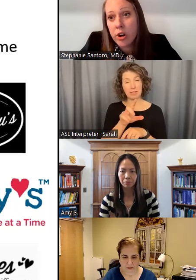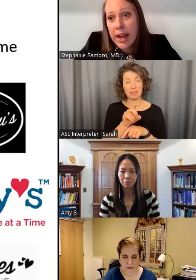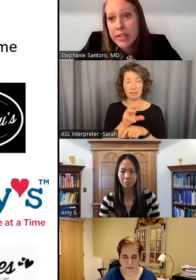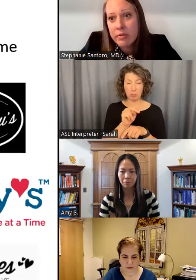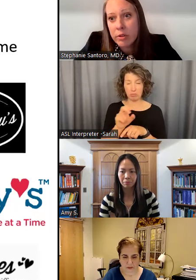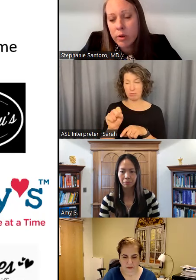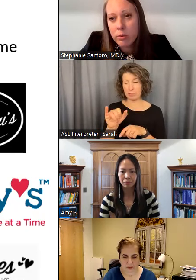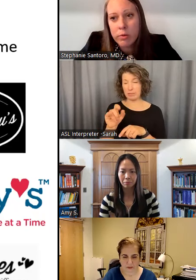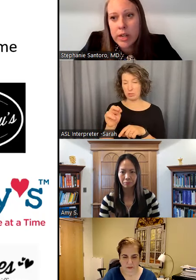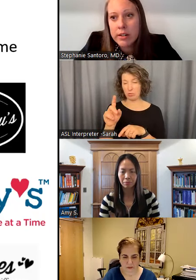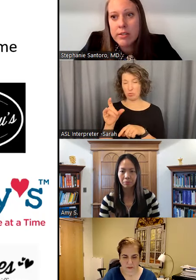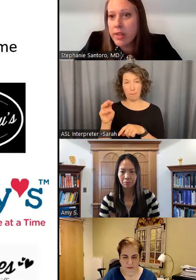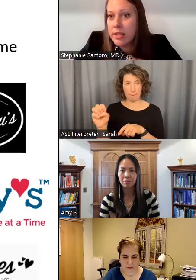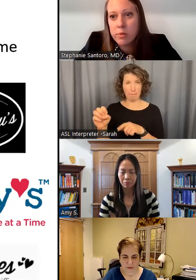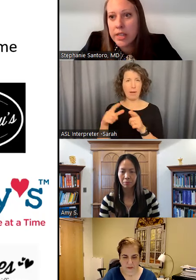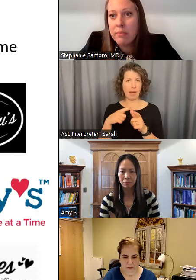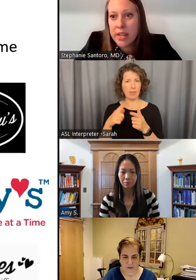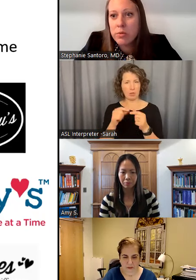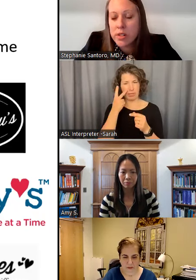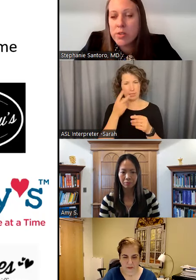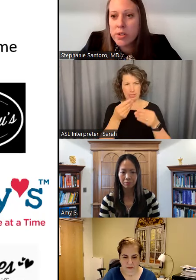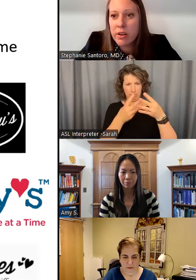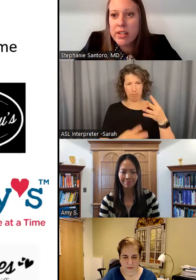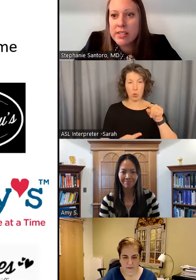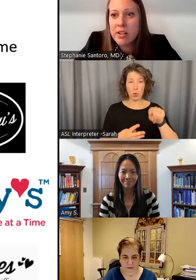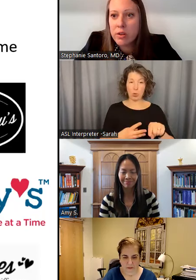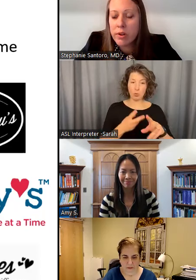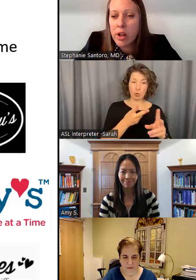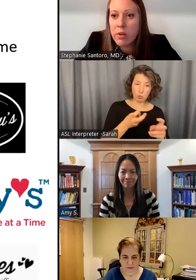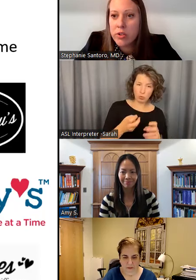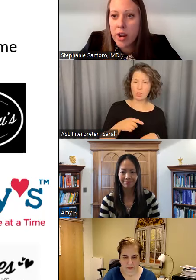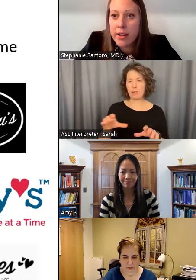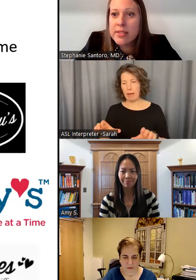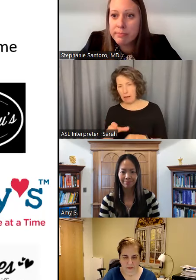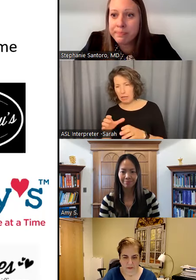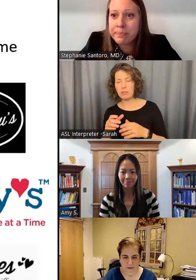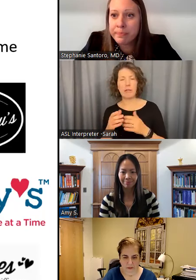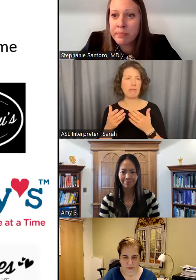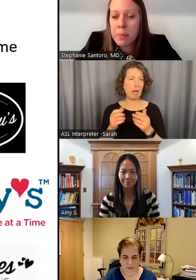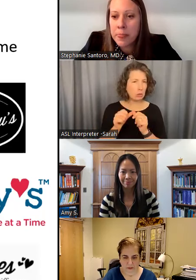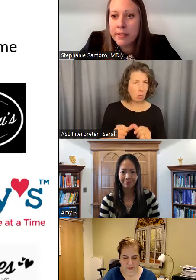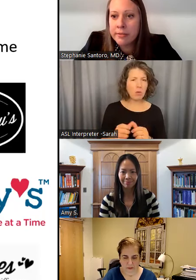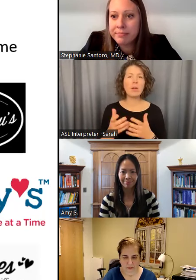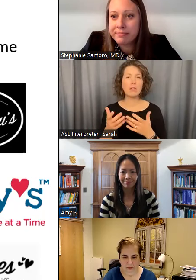which are active and recruiting. So that's really the best resource there is to look for ongoing trials.